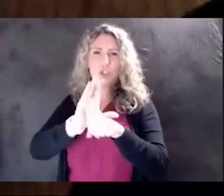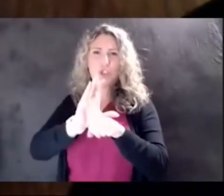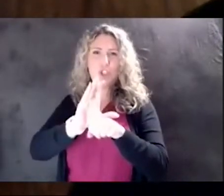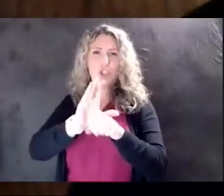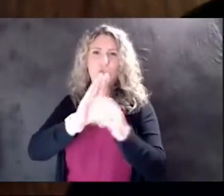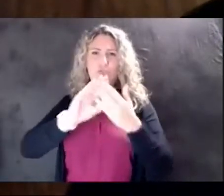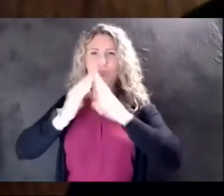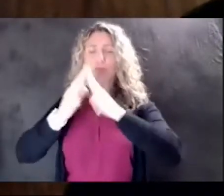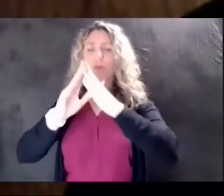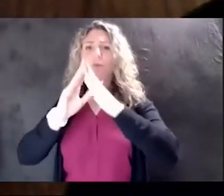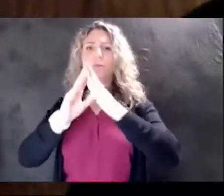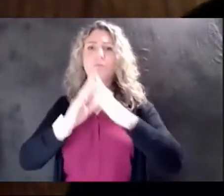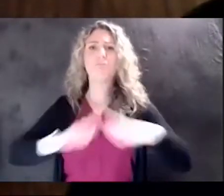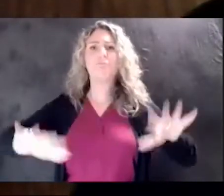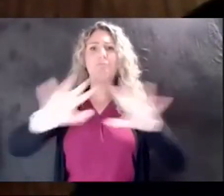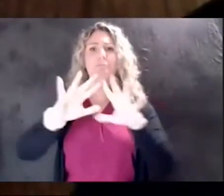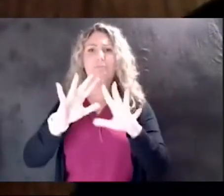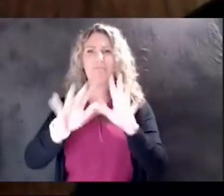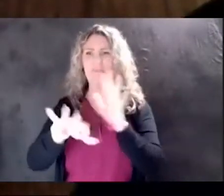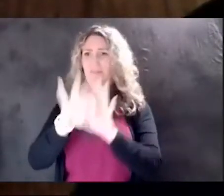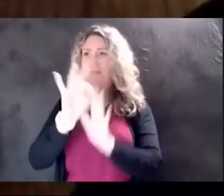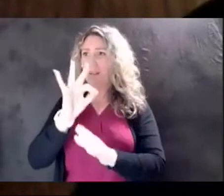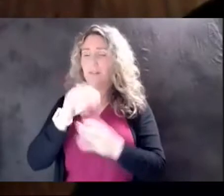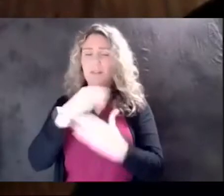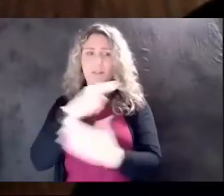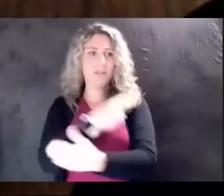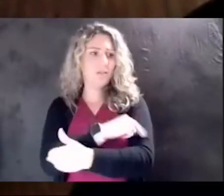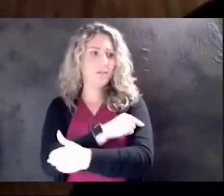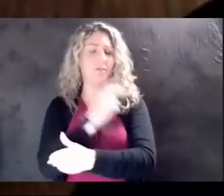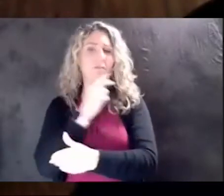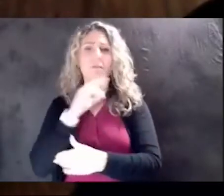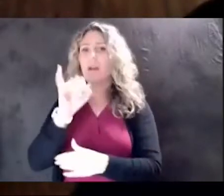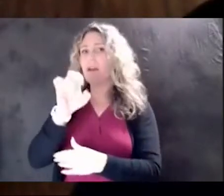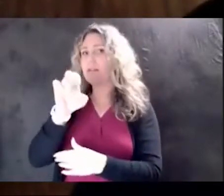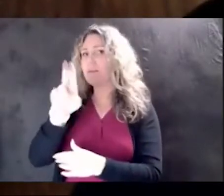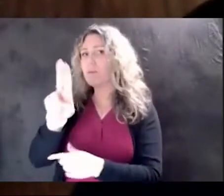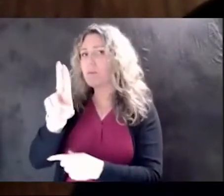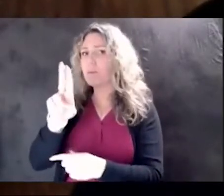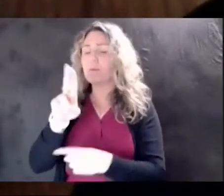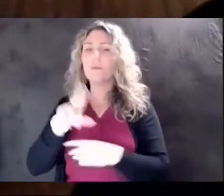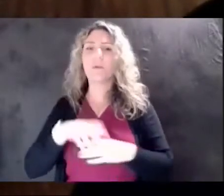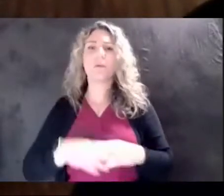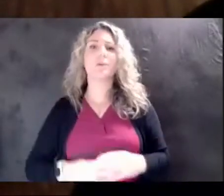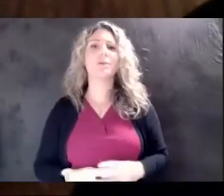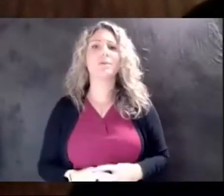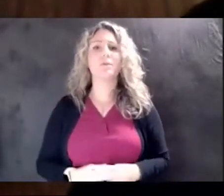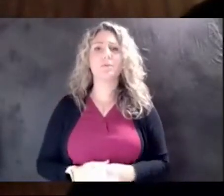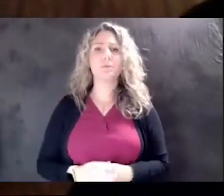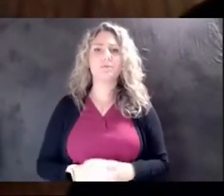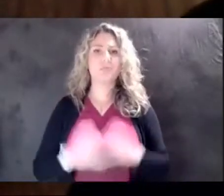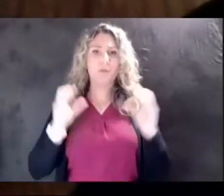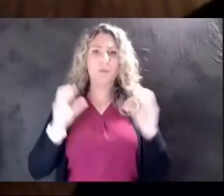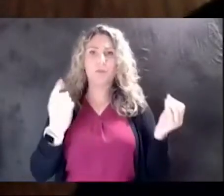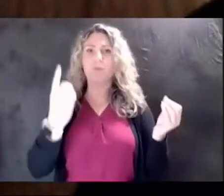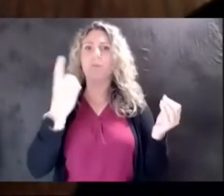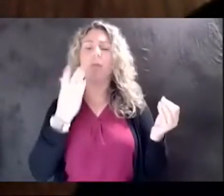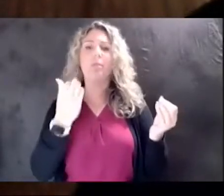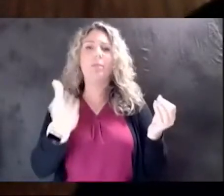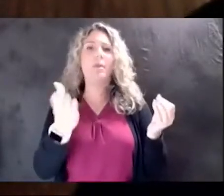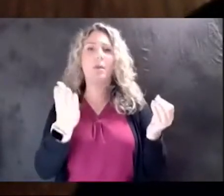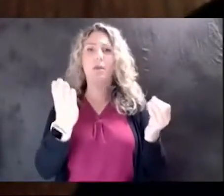and I found them in the hospital, in ICU, and no one there to visit